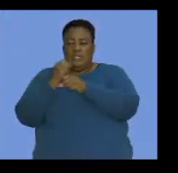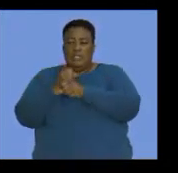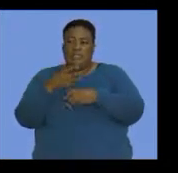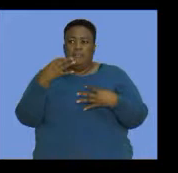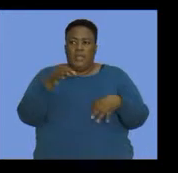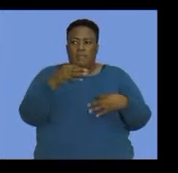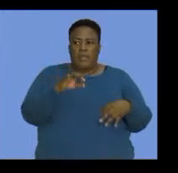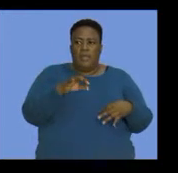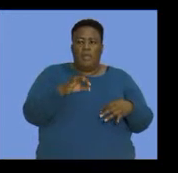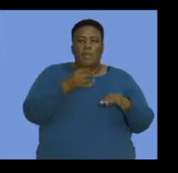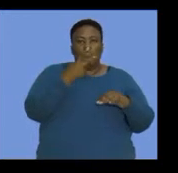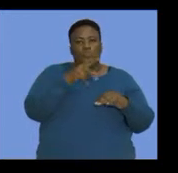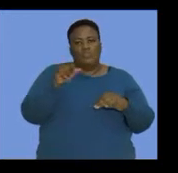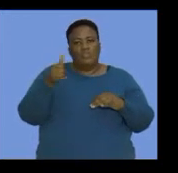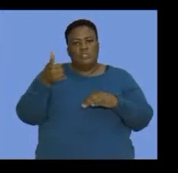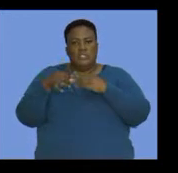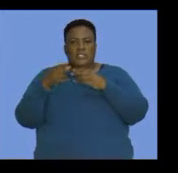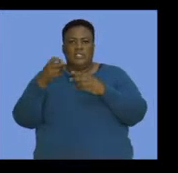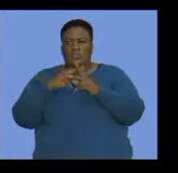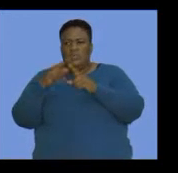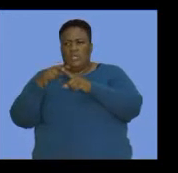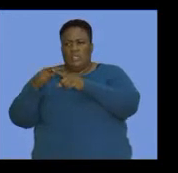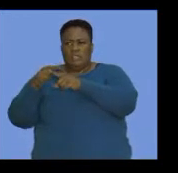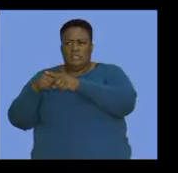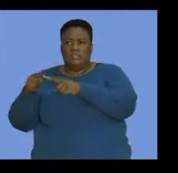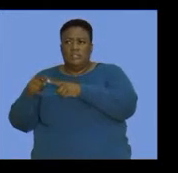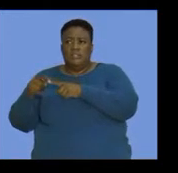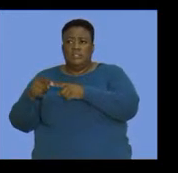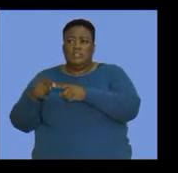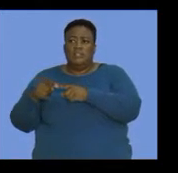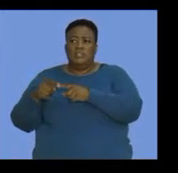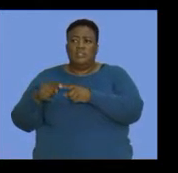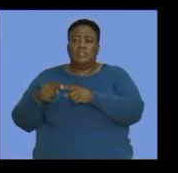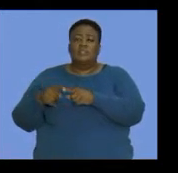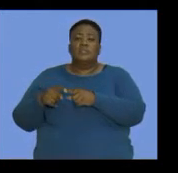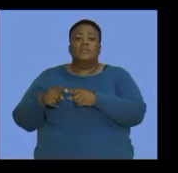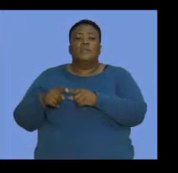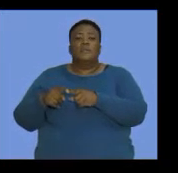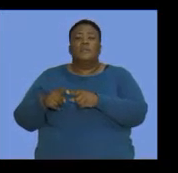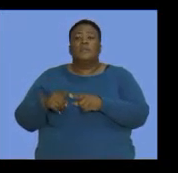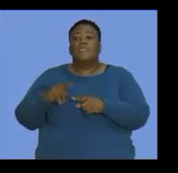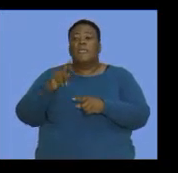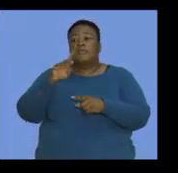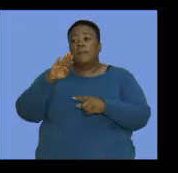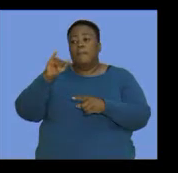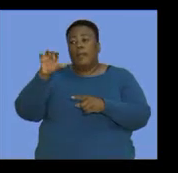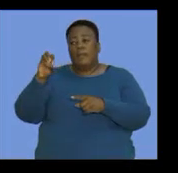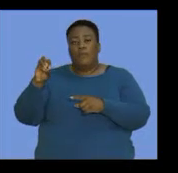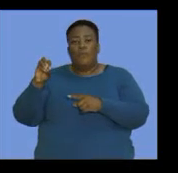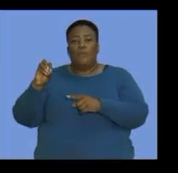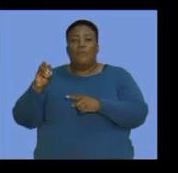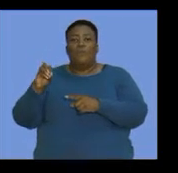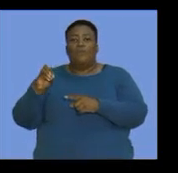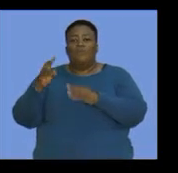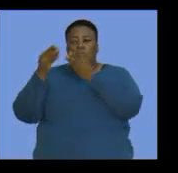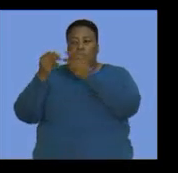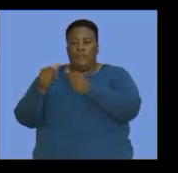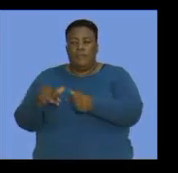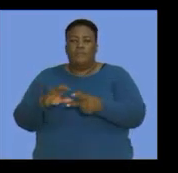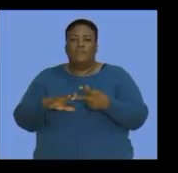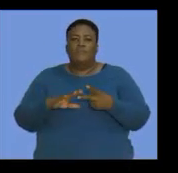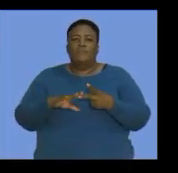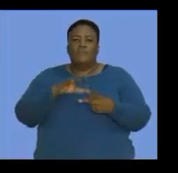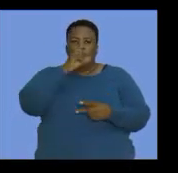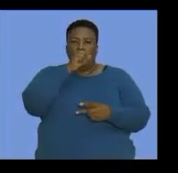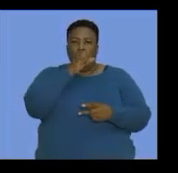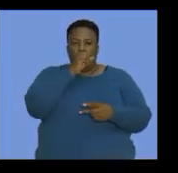Paper waste could take between 2 to 6 weeks, which is probably regarded as biodegradable. An orange peel can take